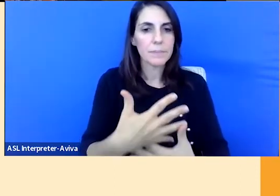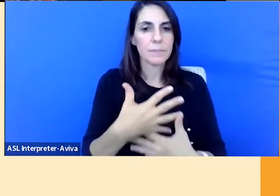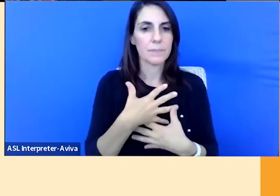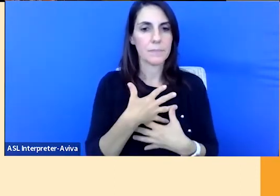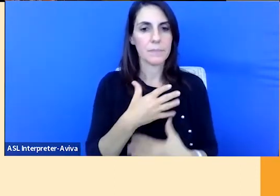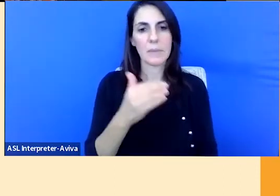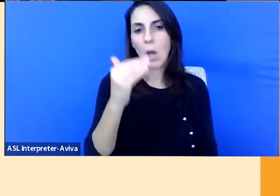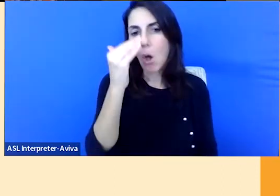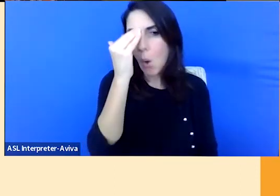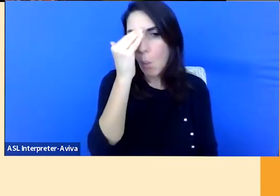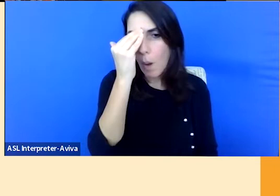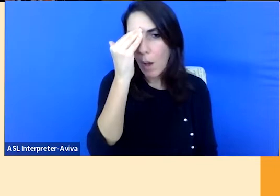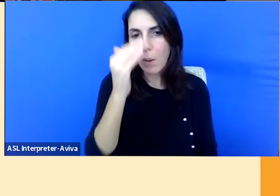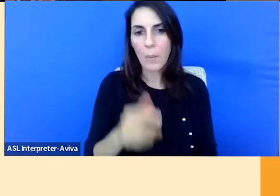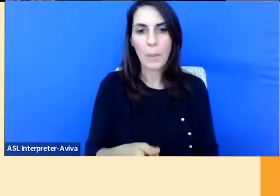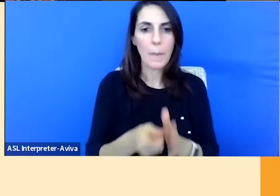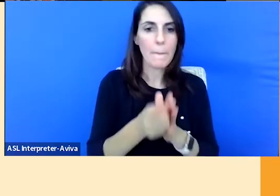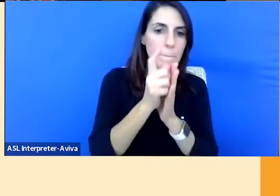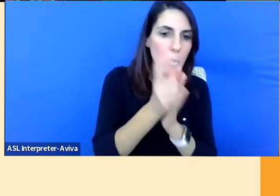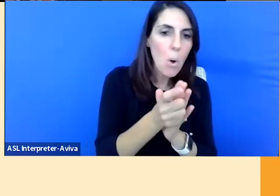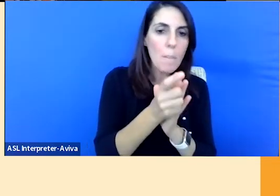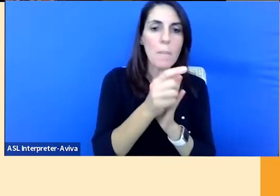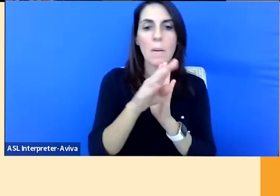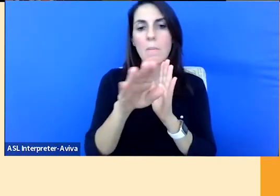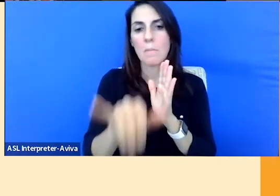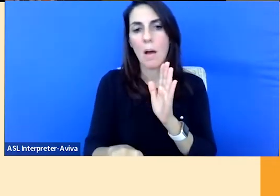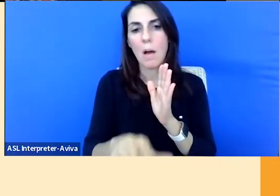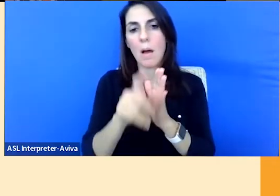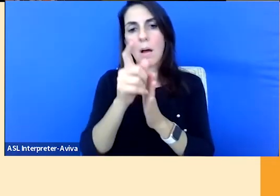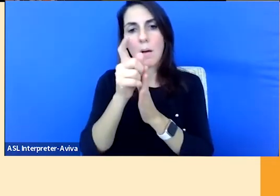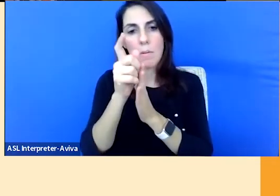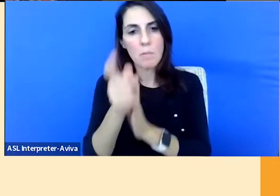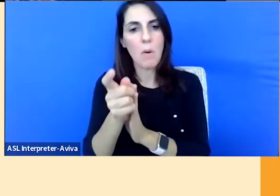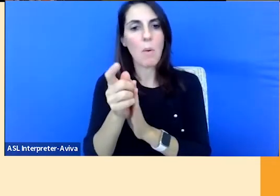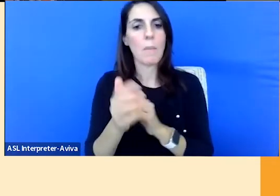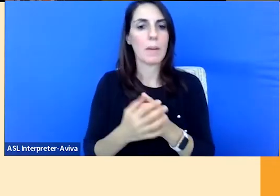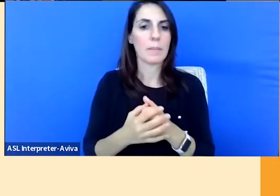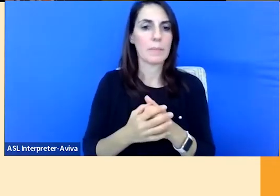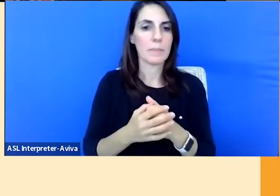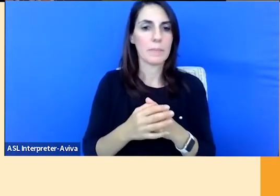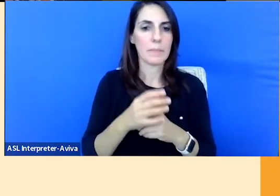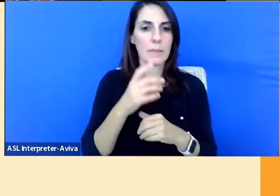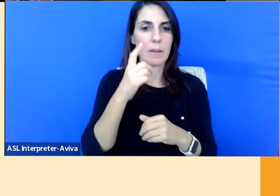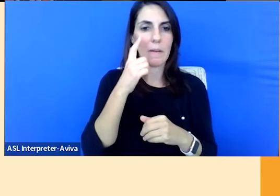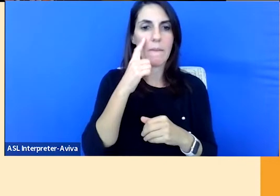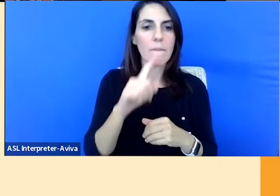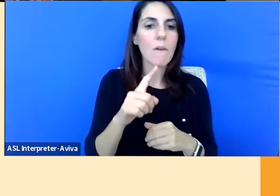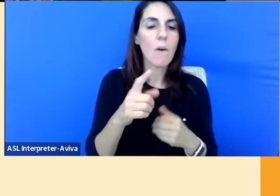aware, moment by moment, of the risings and passings.